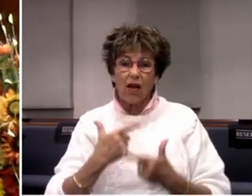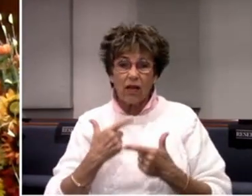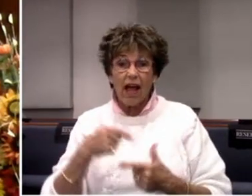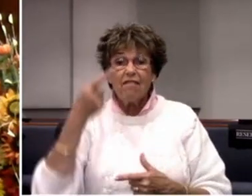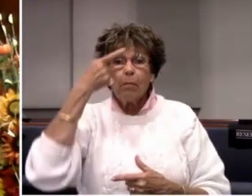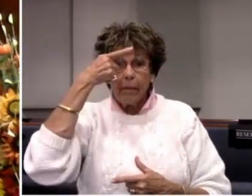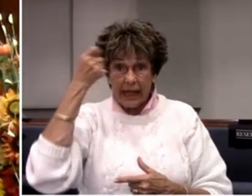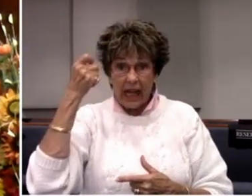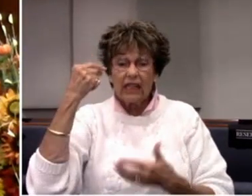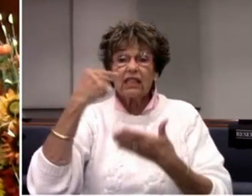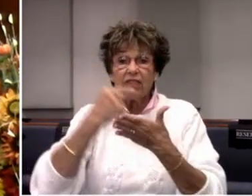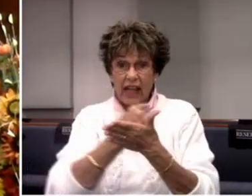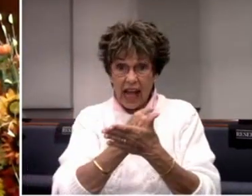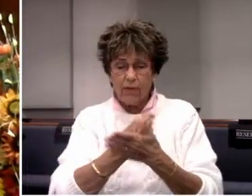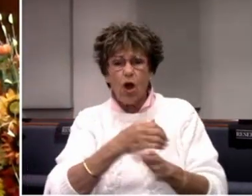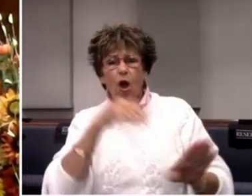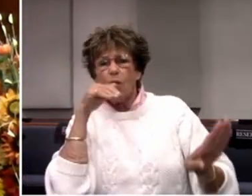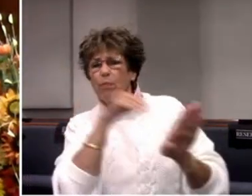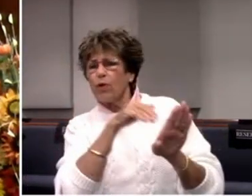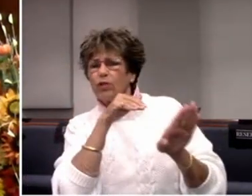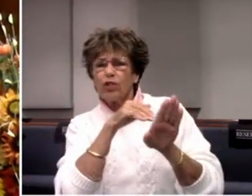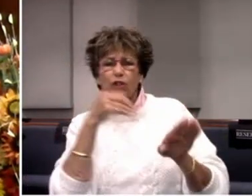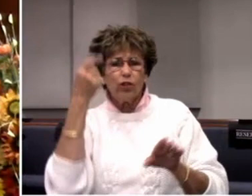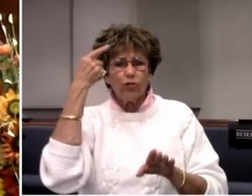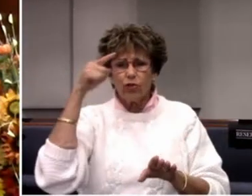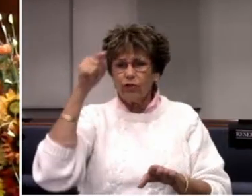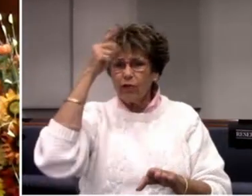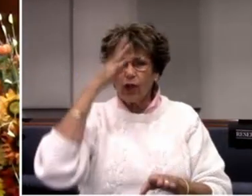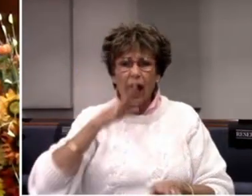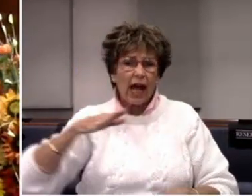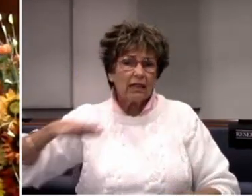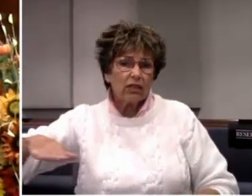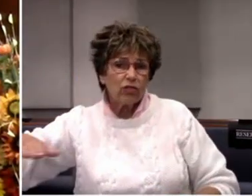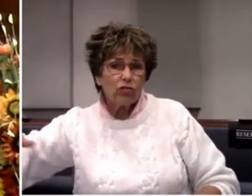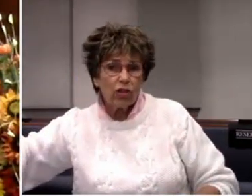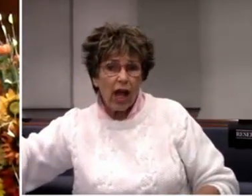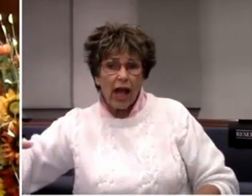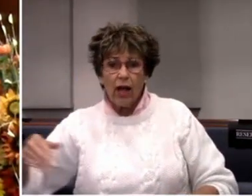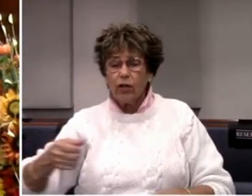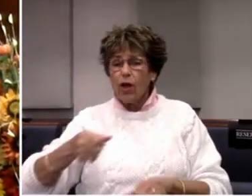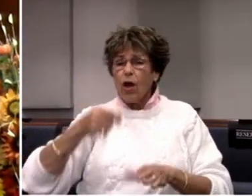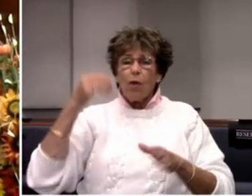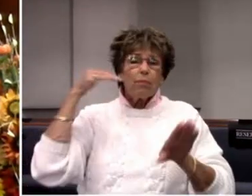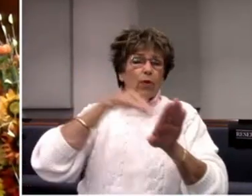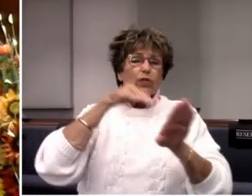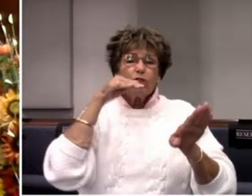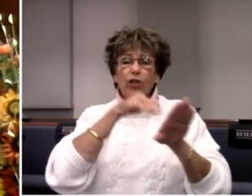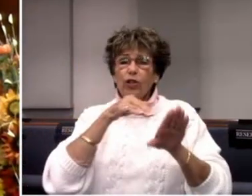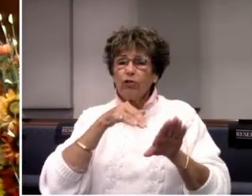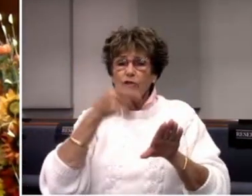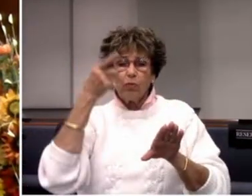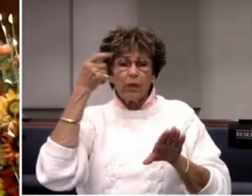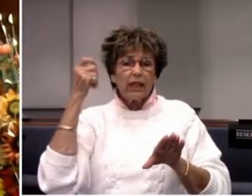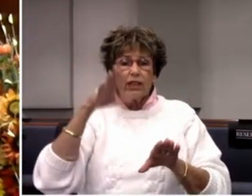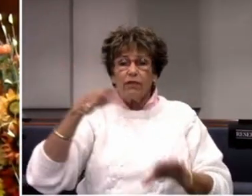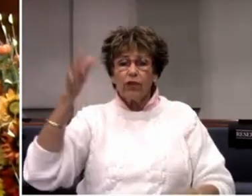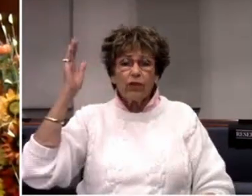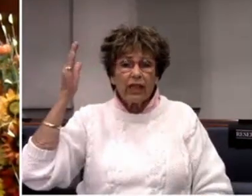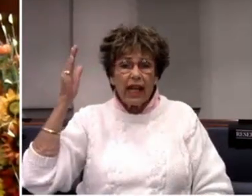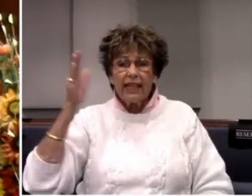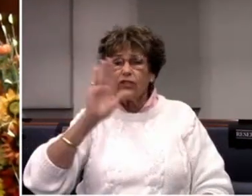gospel, persecution for God's child, persecution over your testimony, persecution over your